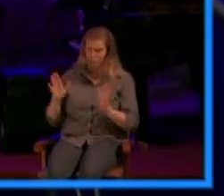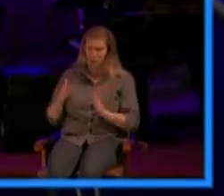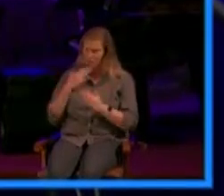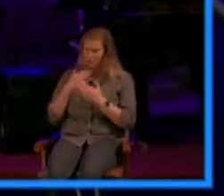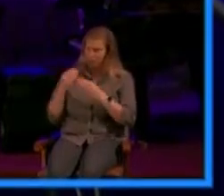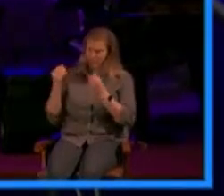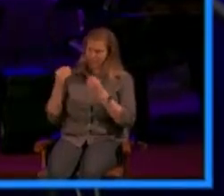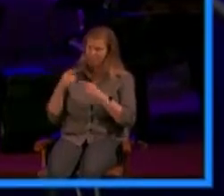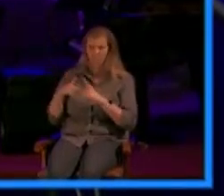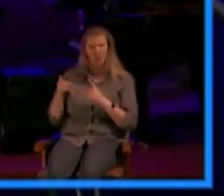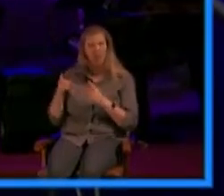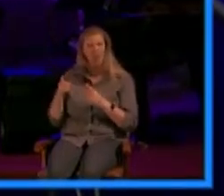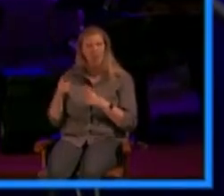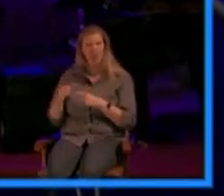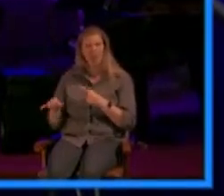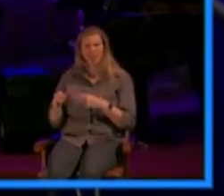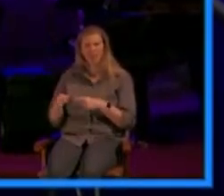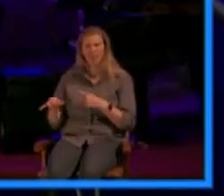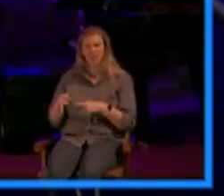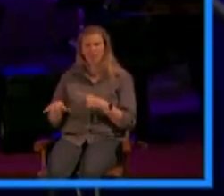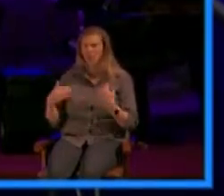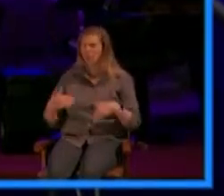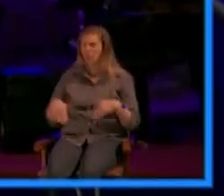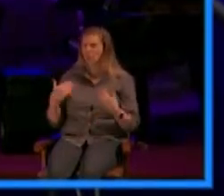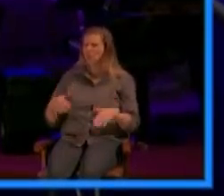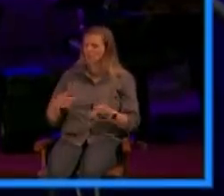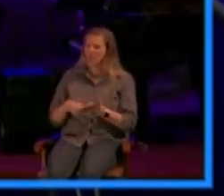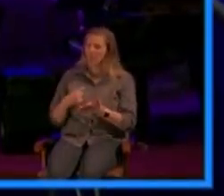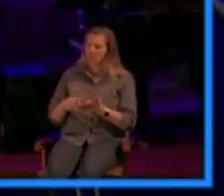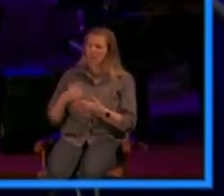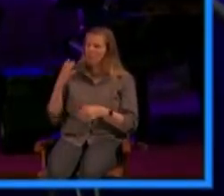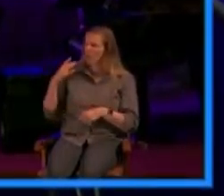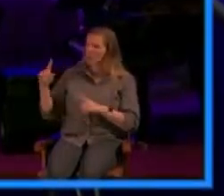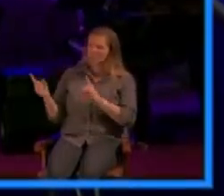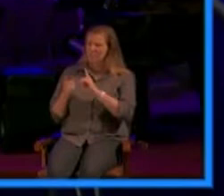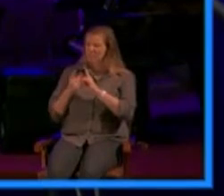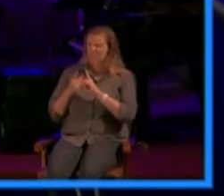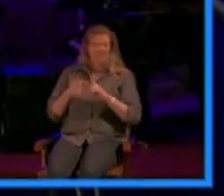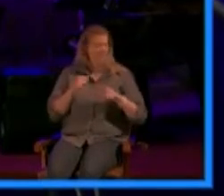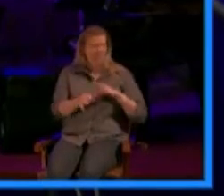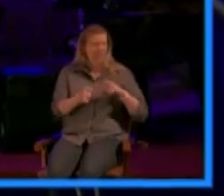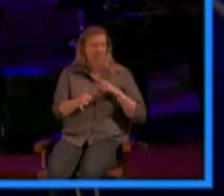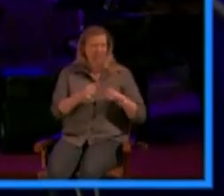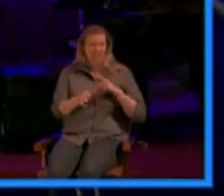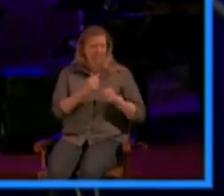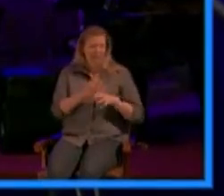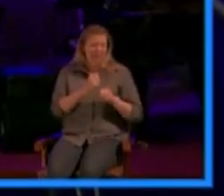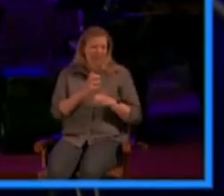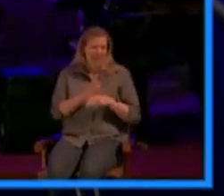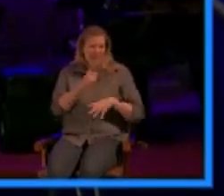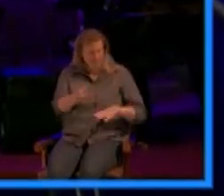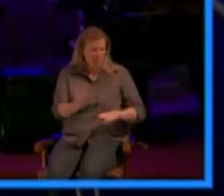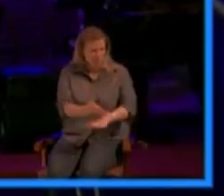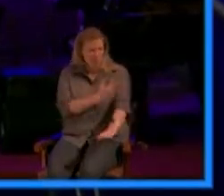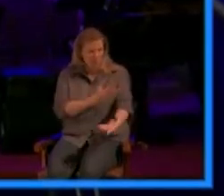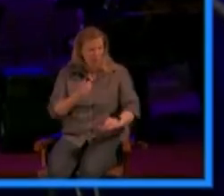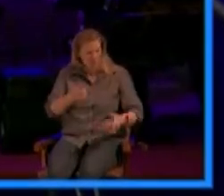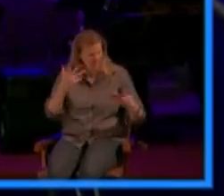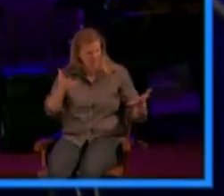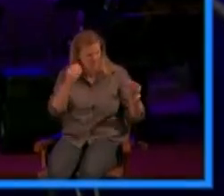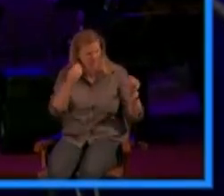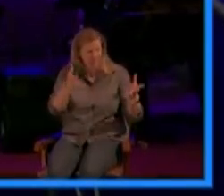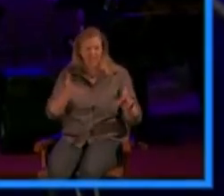like to take a good cussing from a coach because they're trying to motivate, trying to encourage. I know what that feels like.